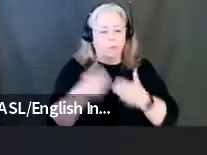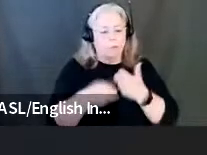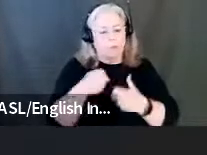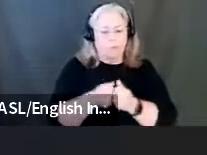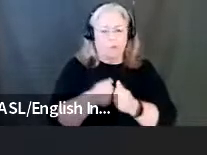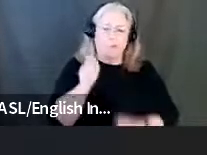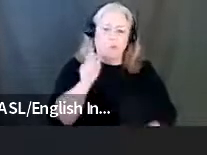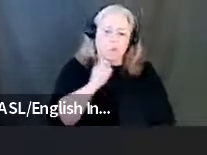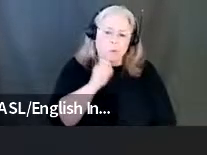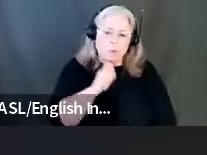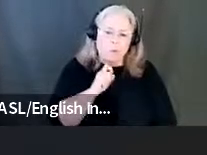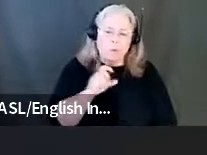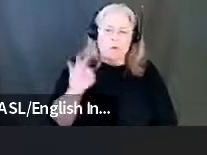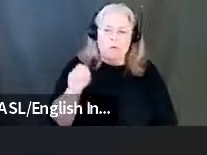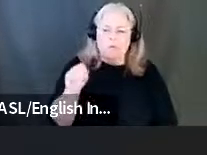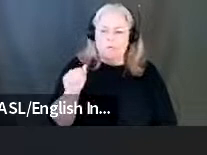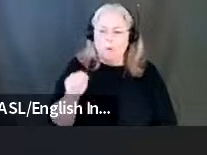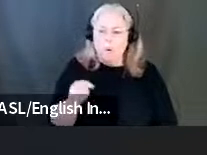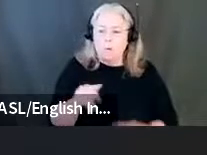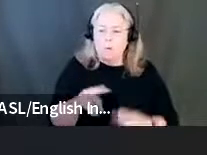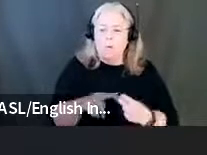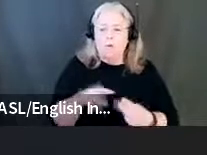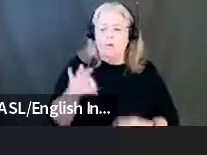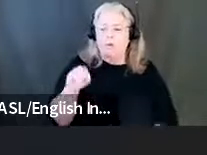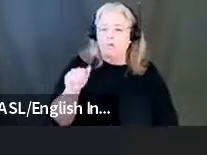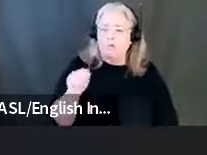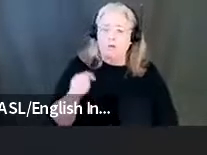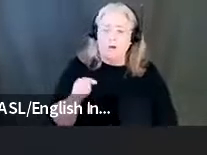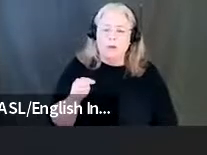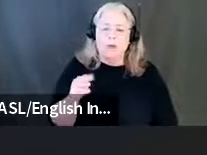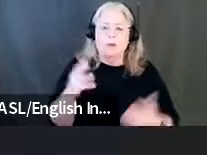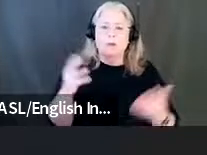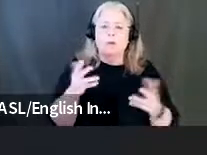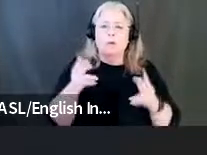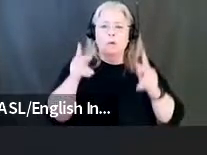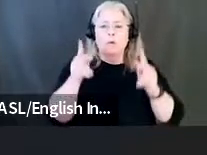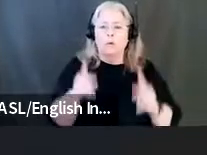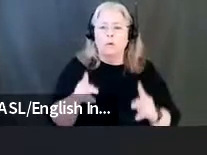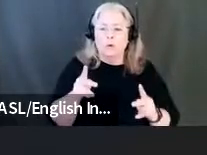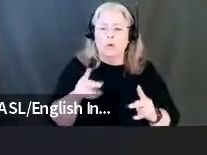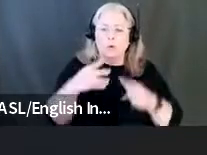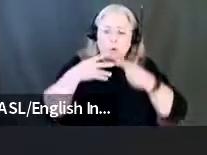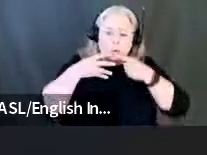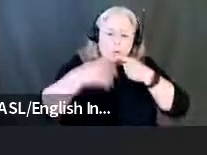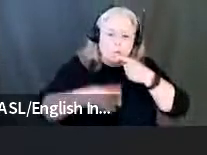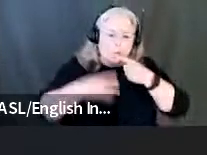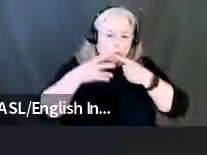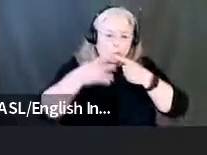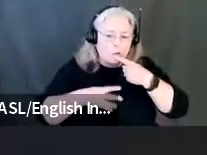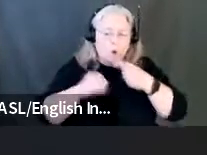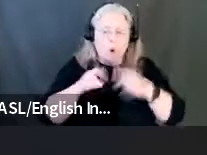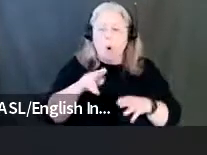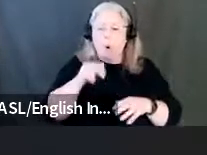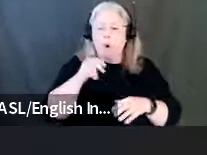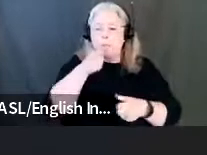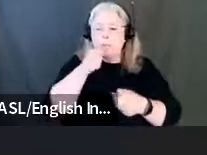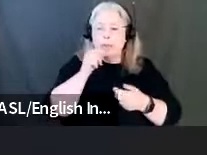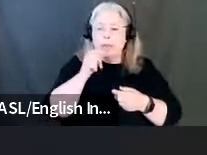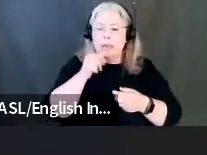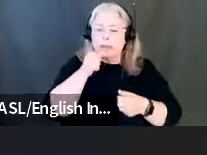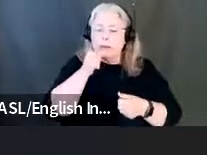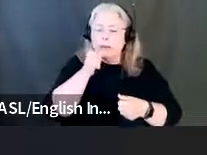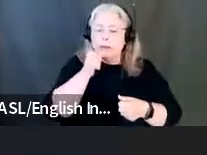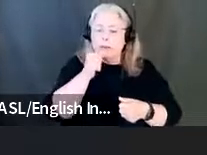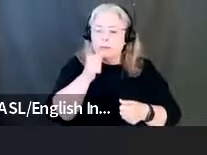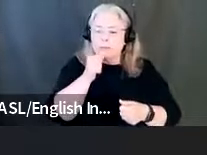like rubber foam or using foamy, what if the person drools or they get peanut butter and jelly on? It's absolutely